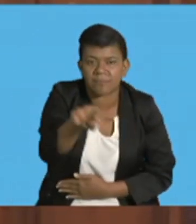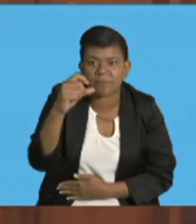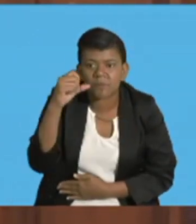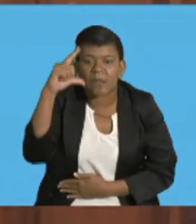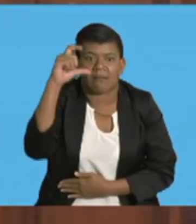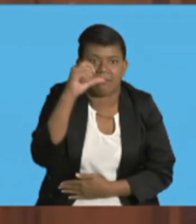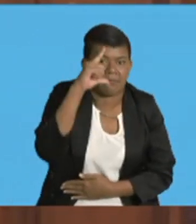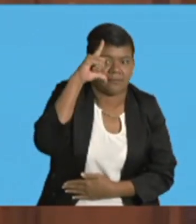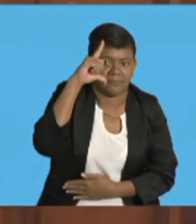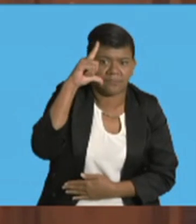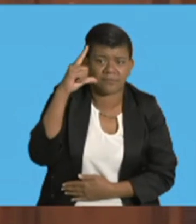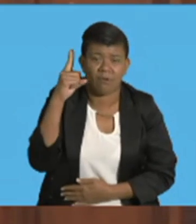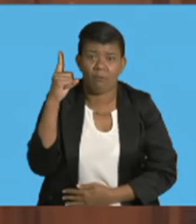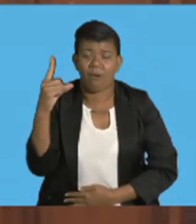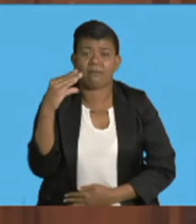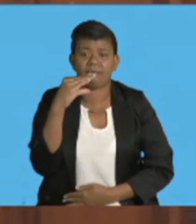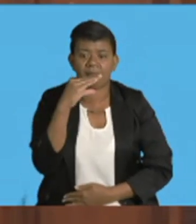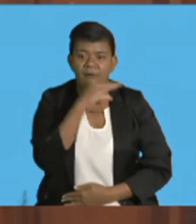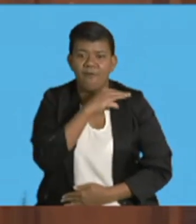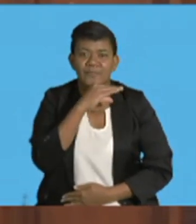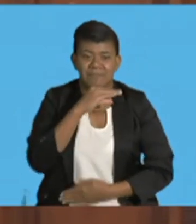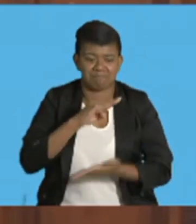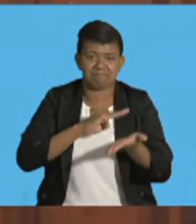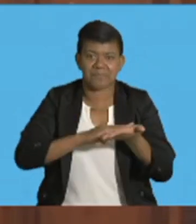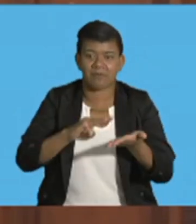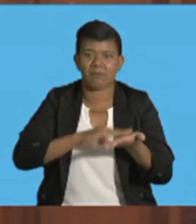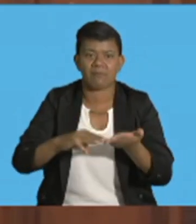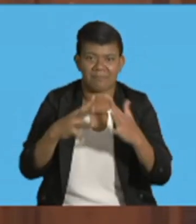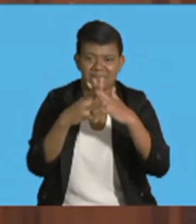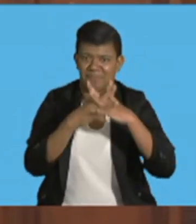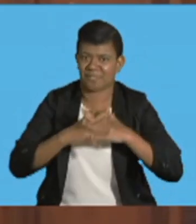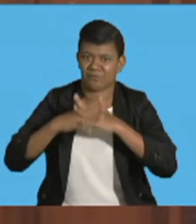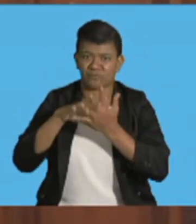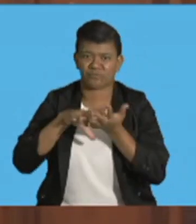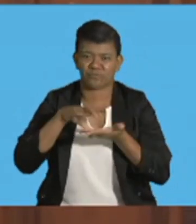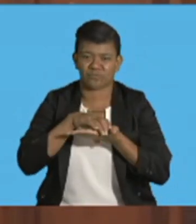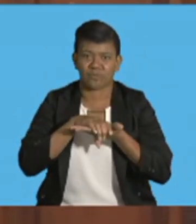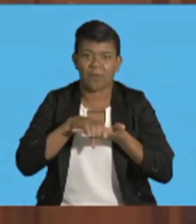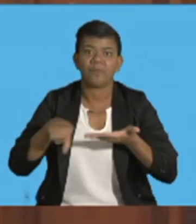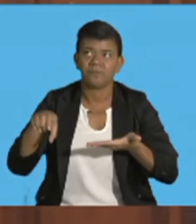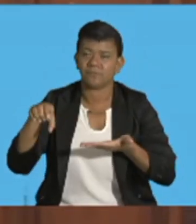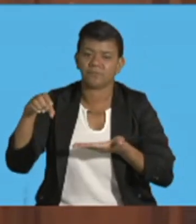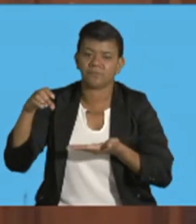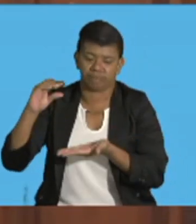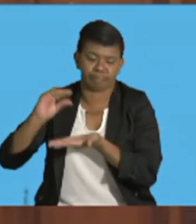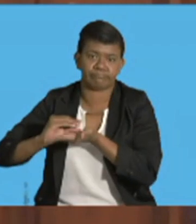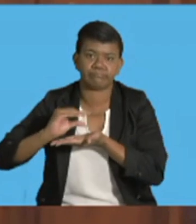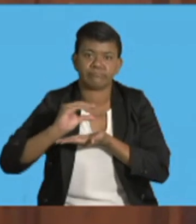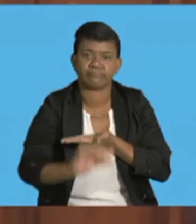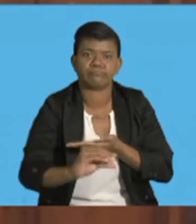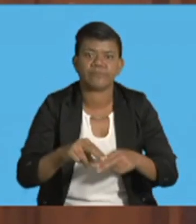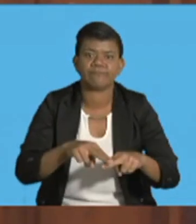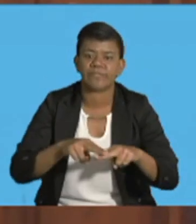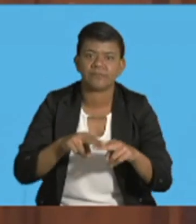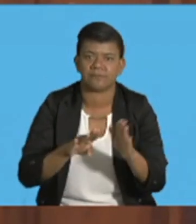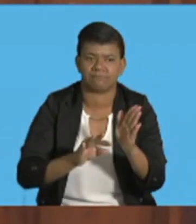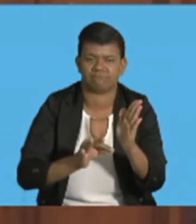already occurred. And I know you are already acting to build resilience, improve early warning, and drawing on